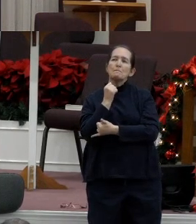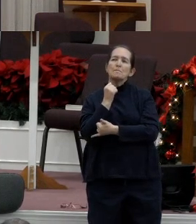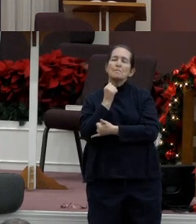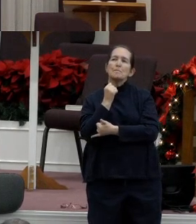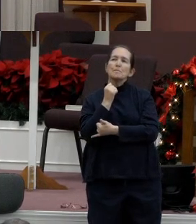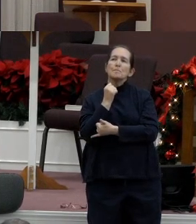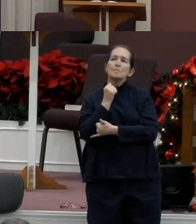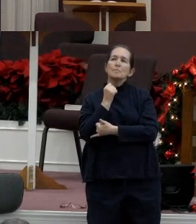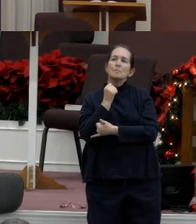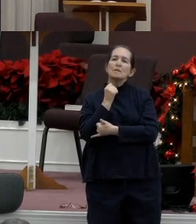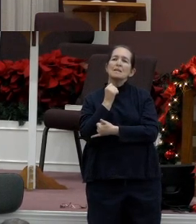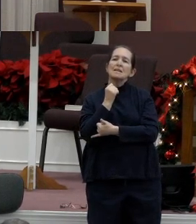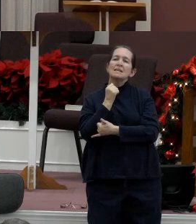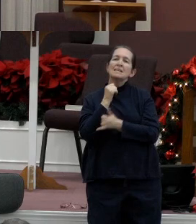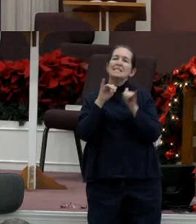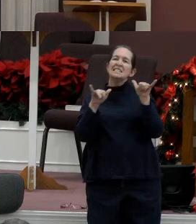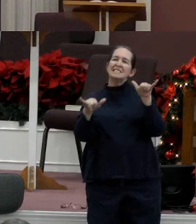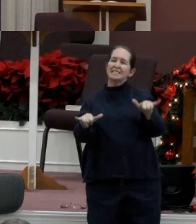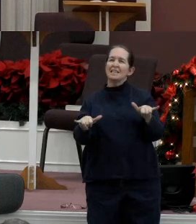would stay stable